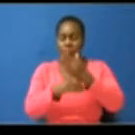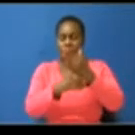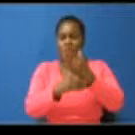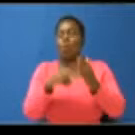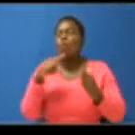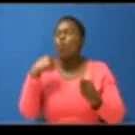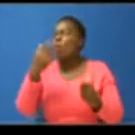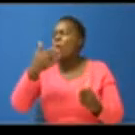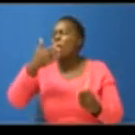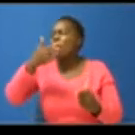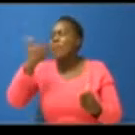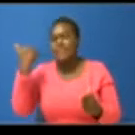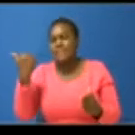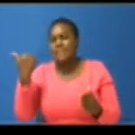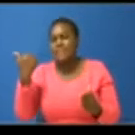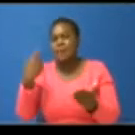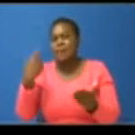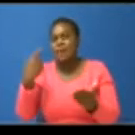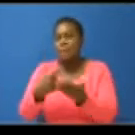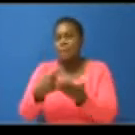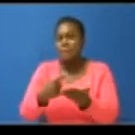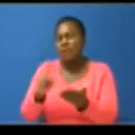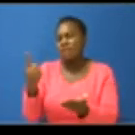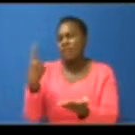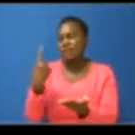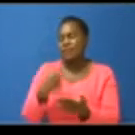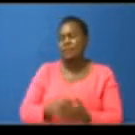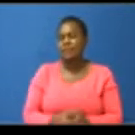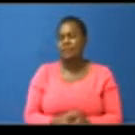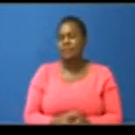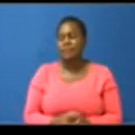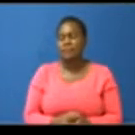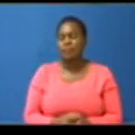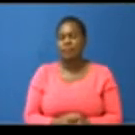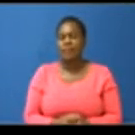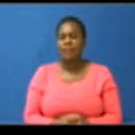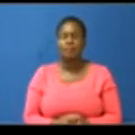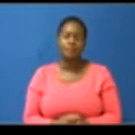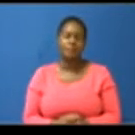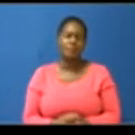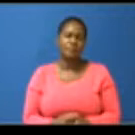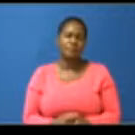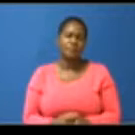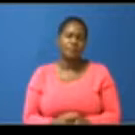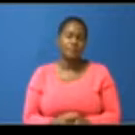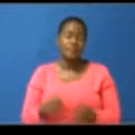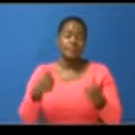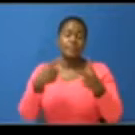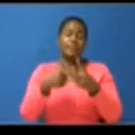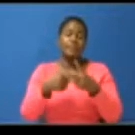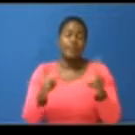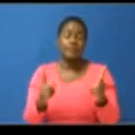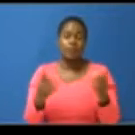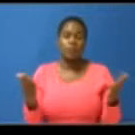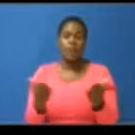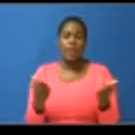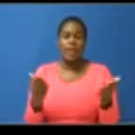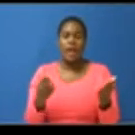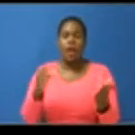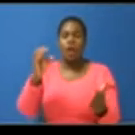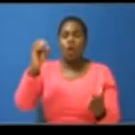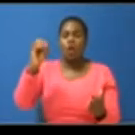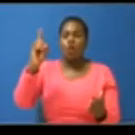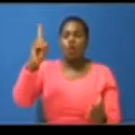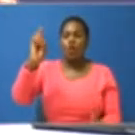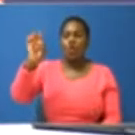out uh on top who made a difference and who didn't wow so in fact let me just start where doctor dote